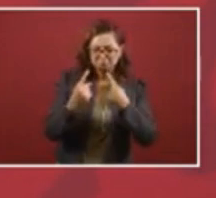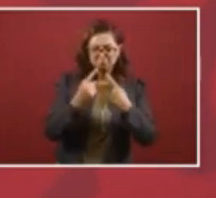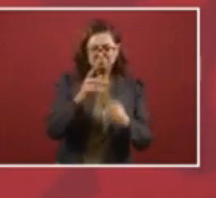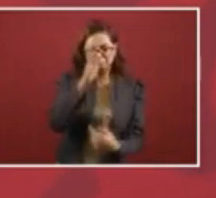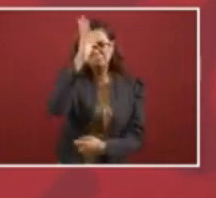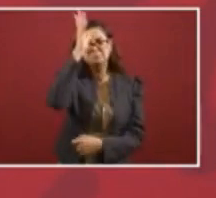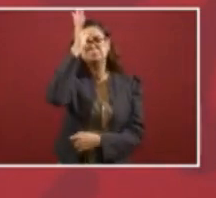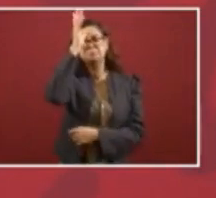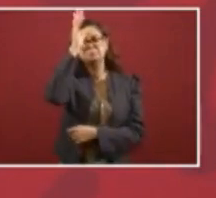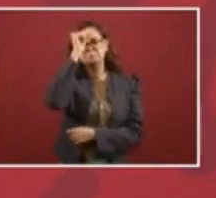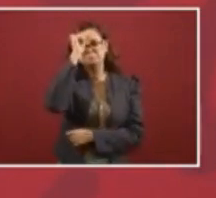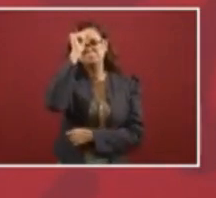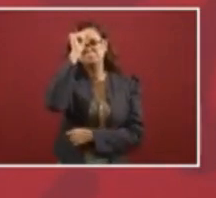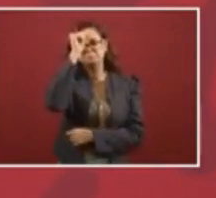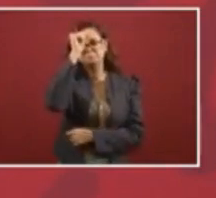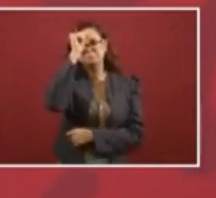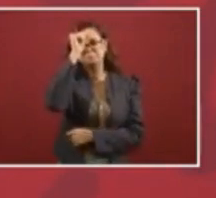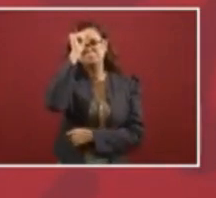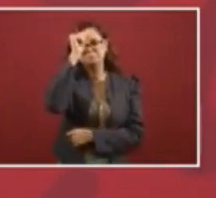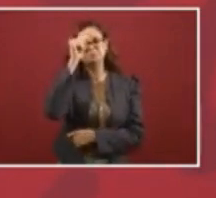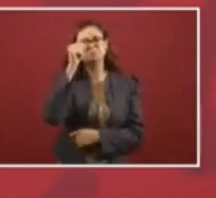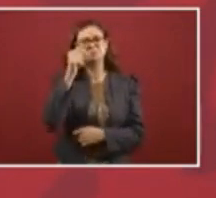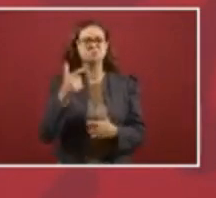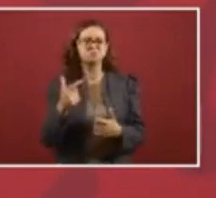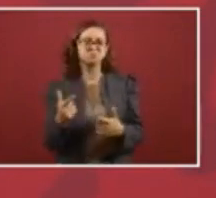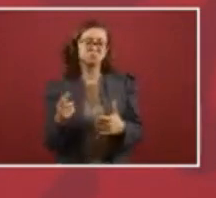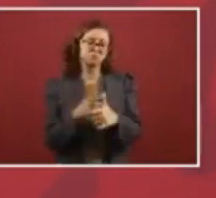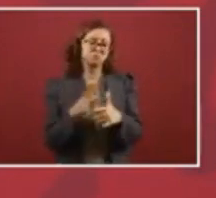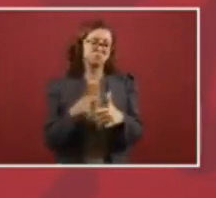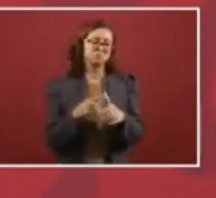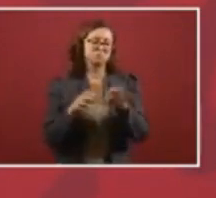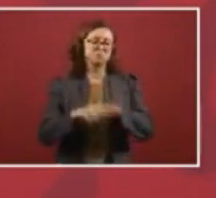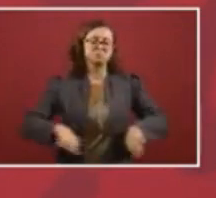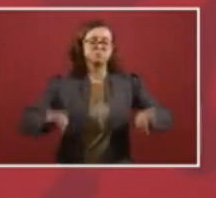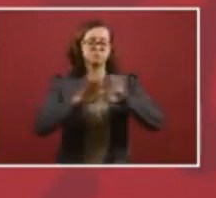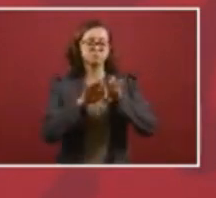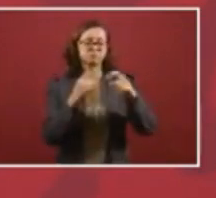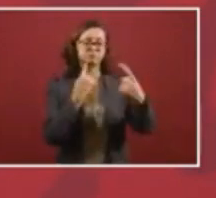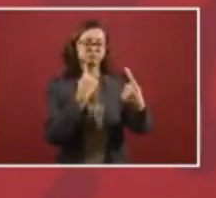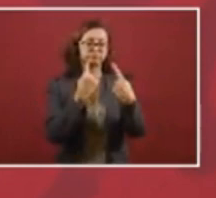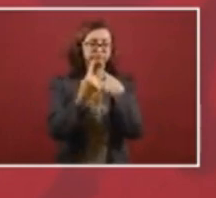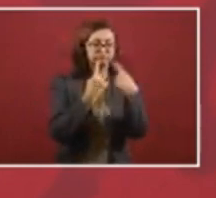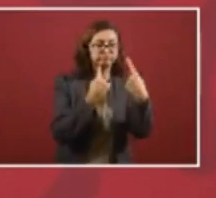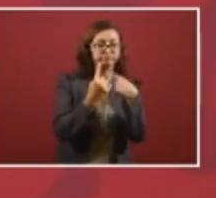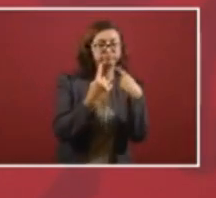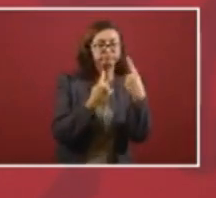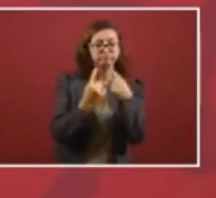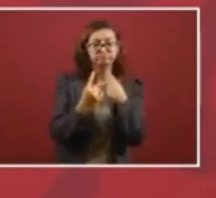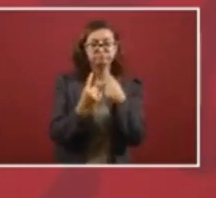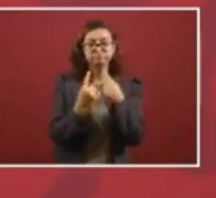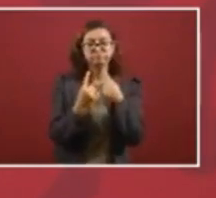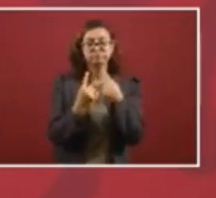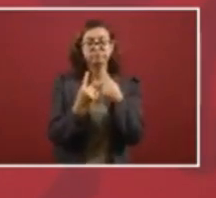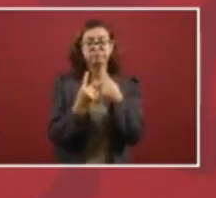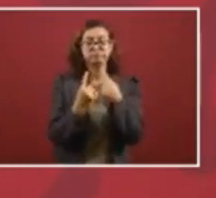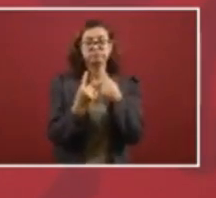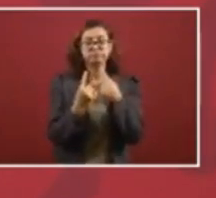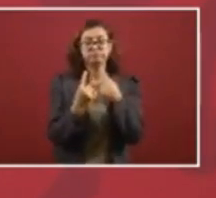for the businessmen for coming to an agreement via dialogue